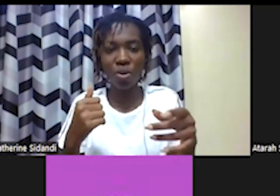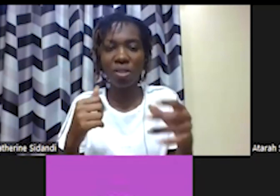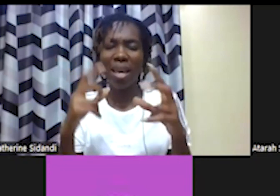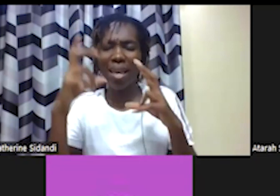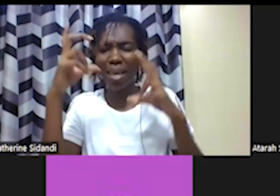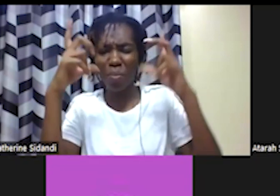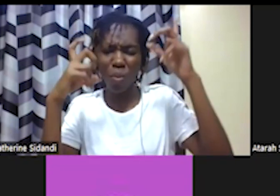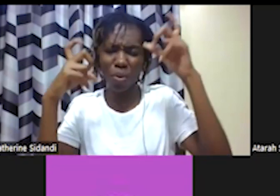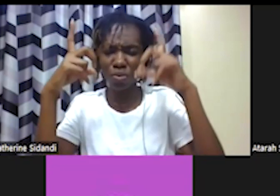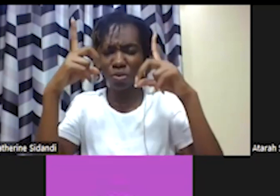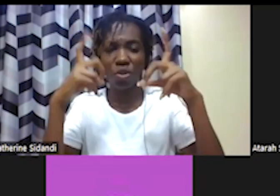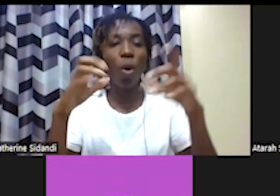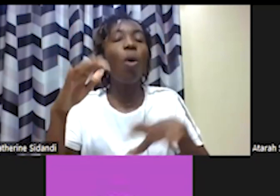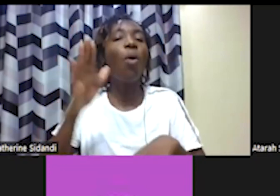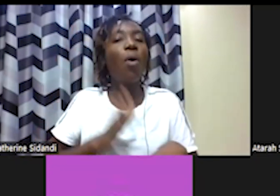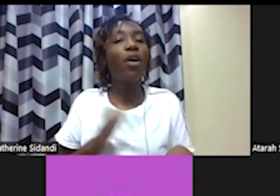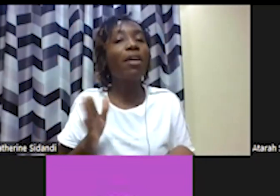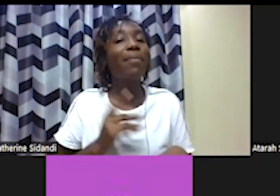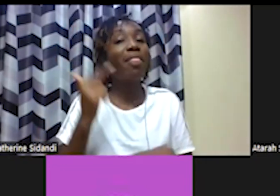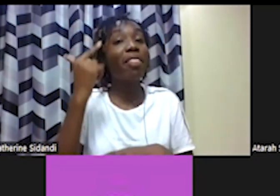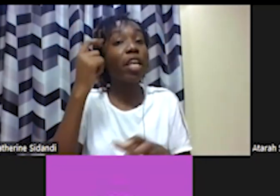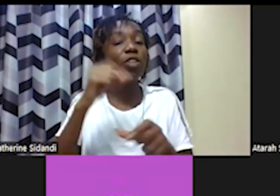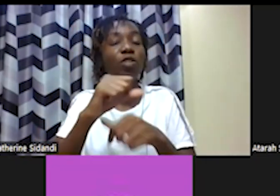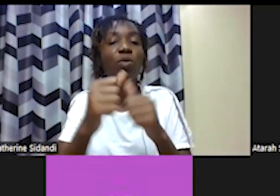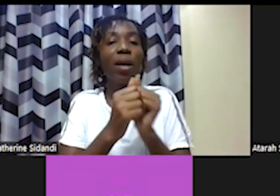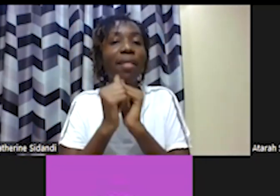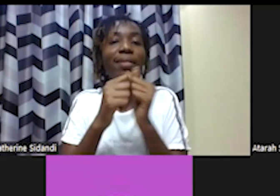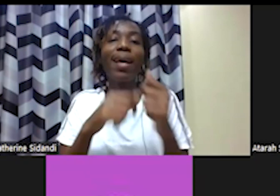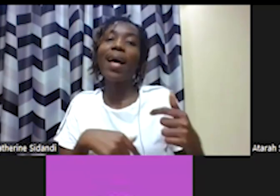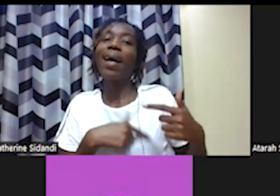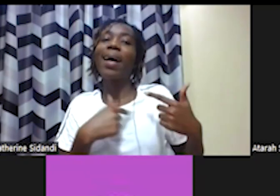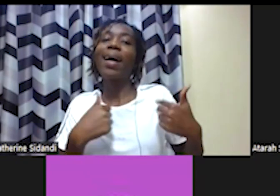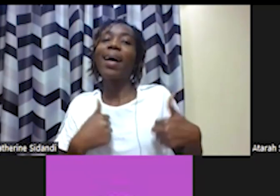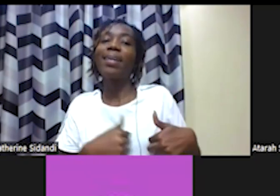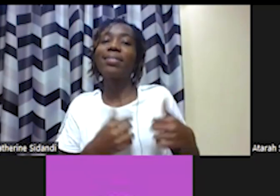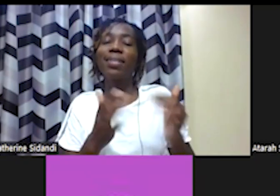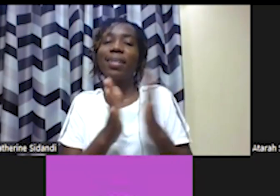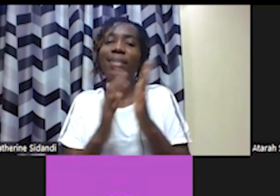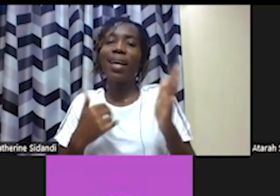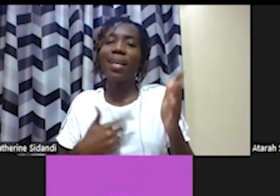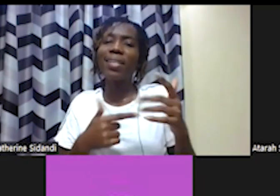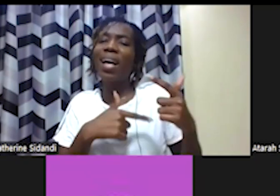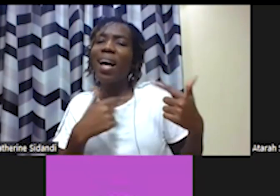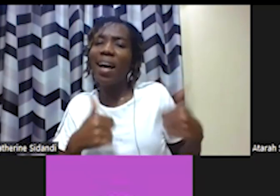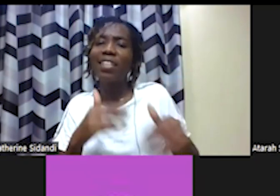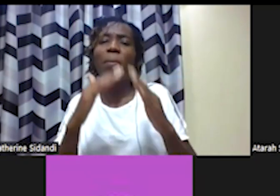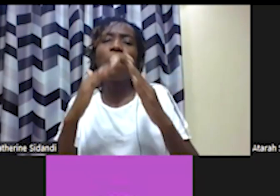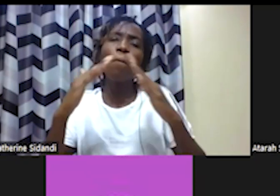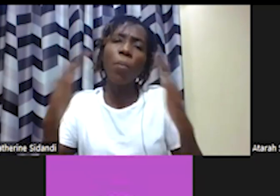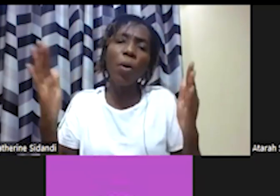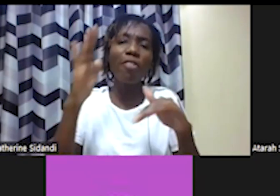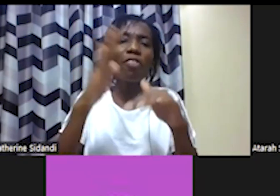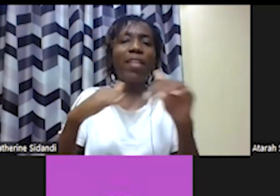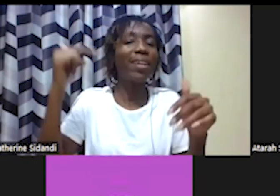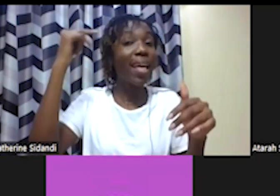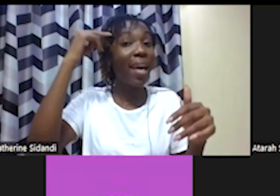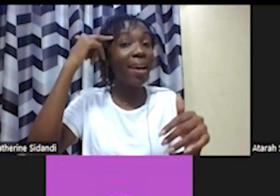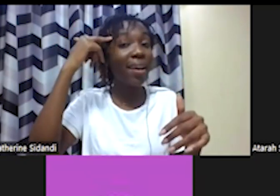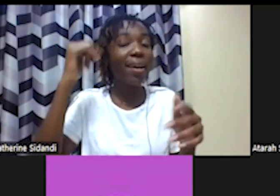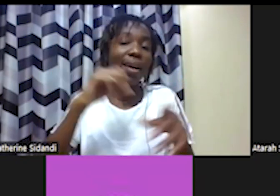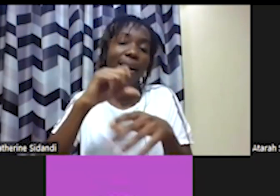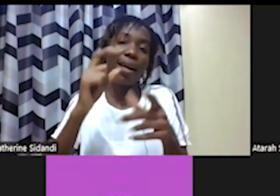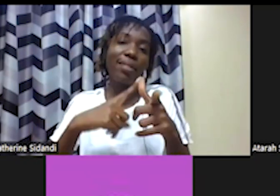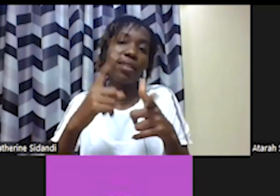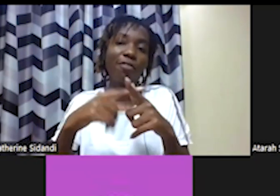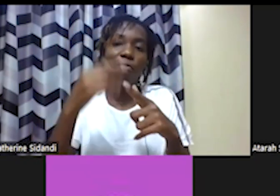emotions, women think with their hearts. And so we are hurt more than when you just think in your head and forget about it.